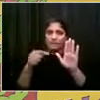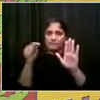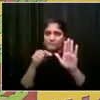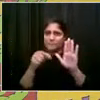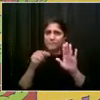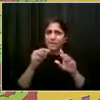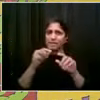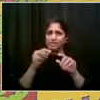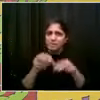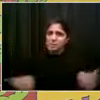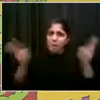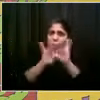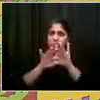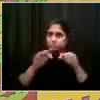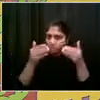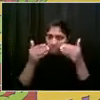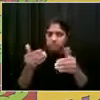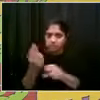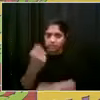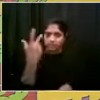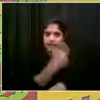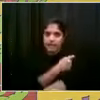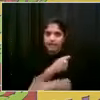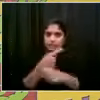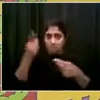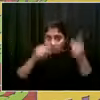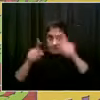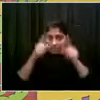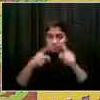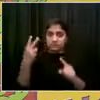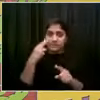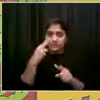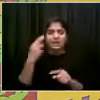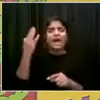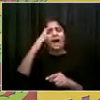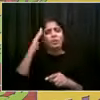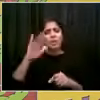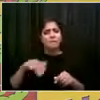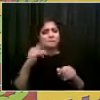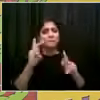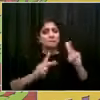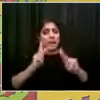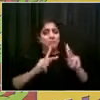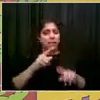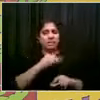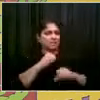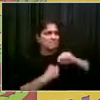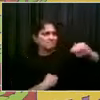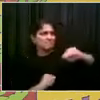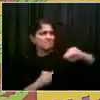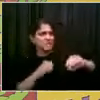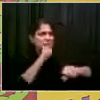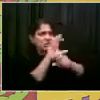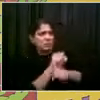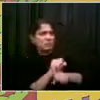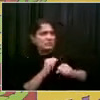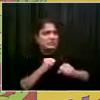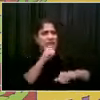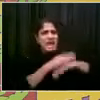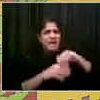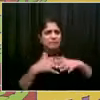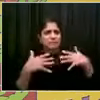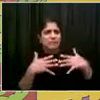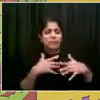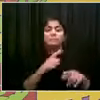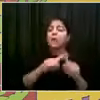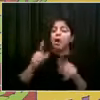I understand there's a lot of distrust of institutions, but I really urge everyone to pay attention to the folks who have devoted their lives to